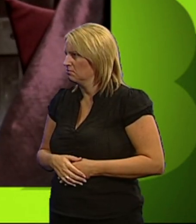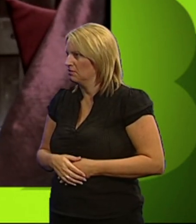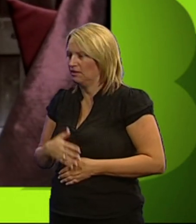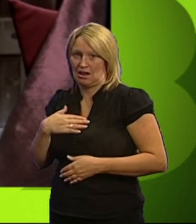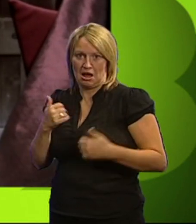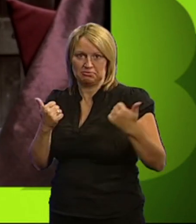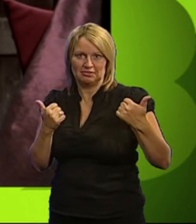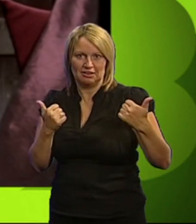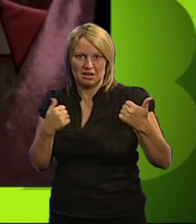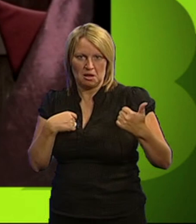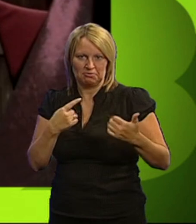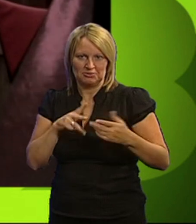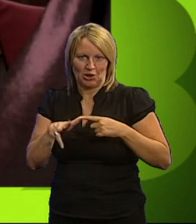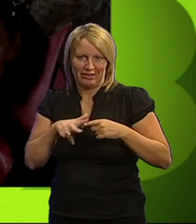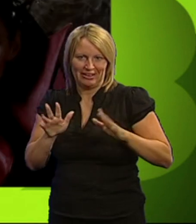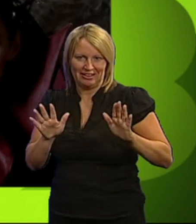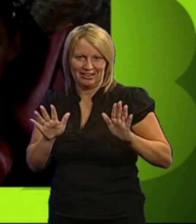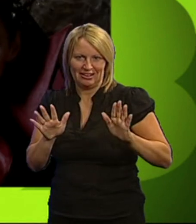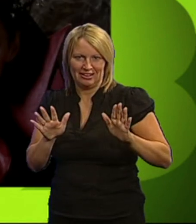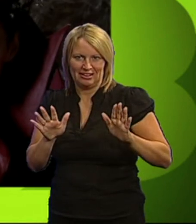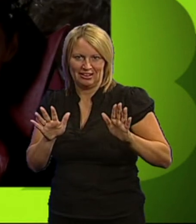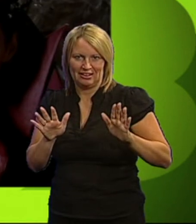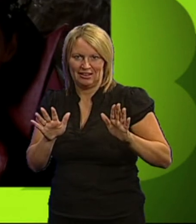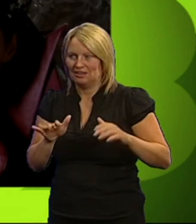I'm joking, obviously.